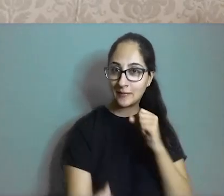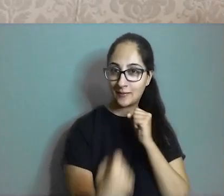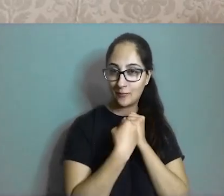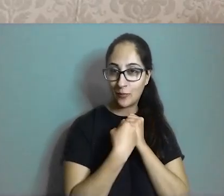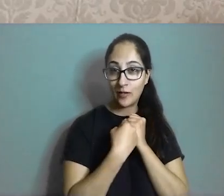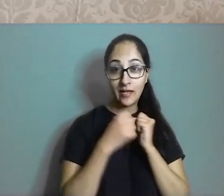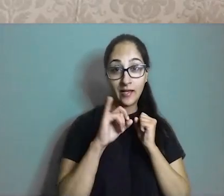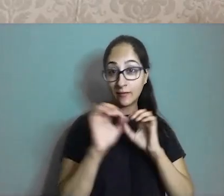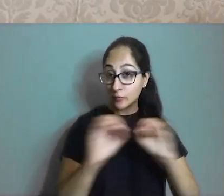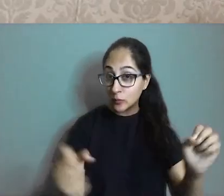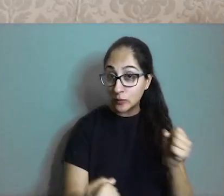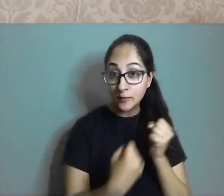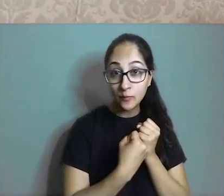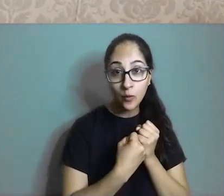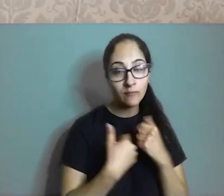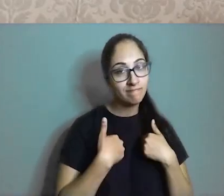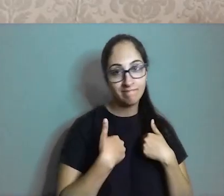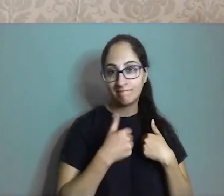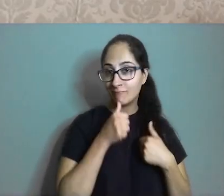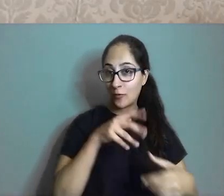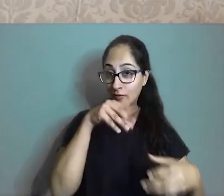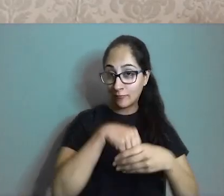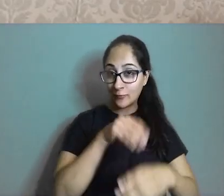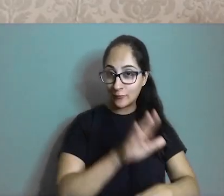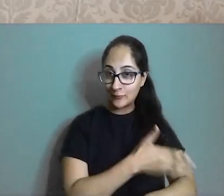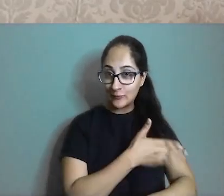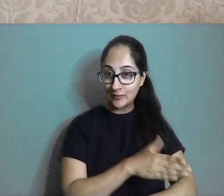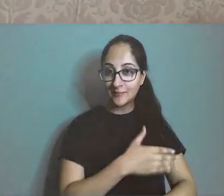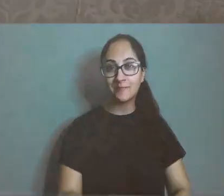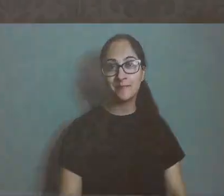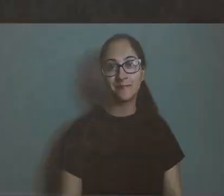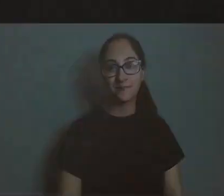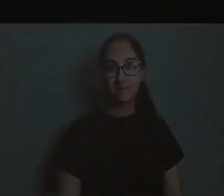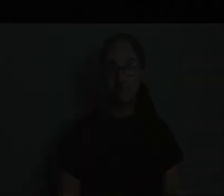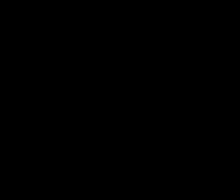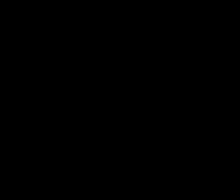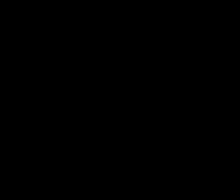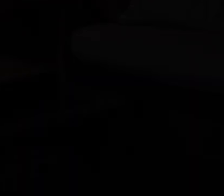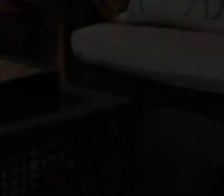whole Jamaat for being there for me. Without them, I wouldn't be where I am today.